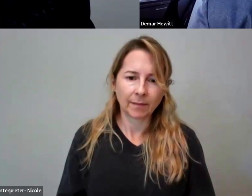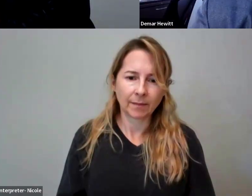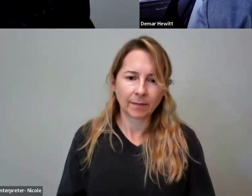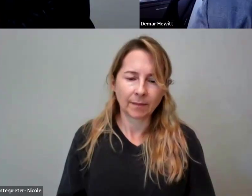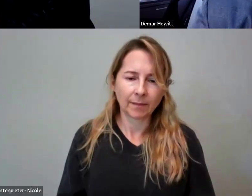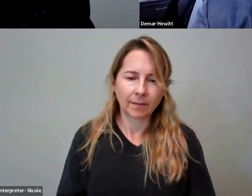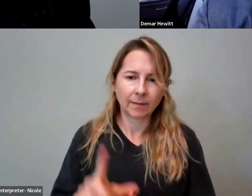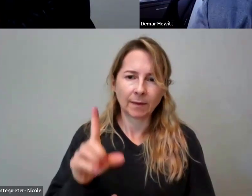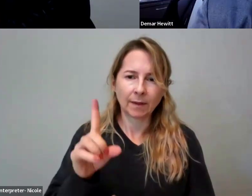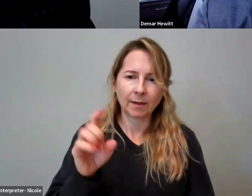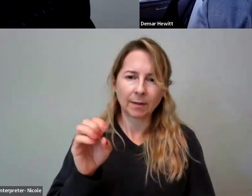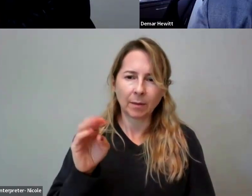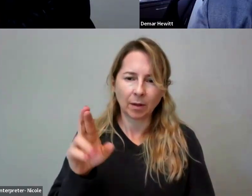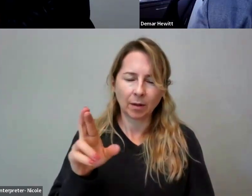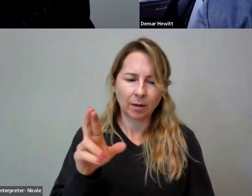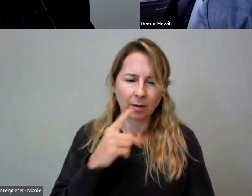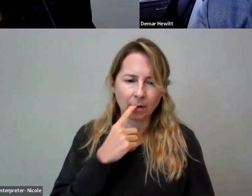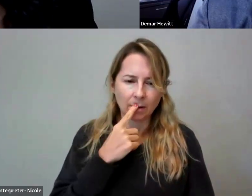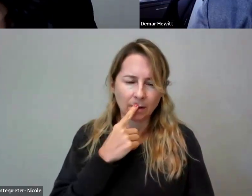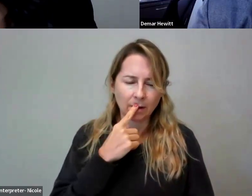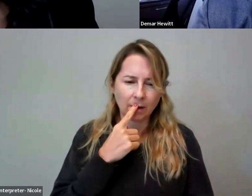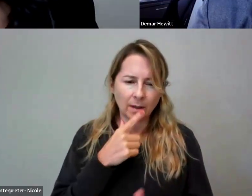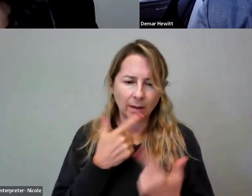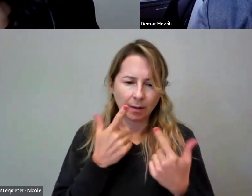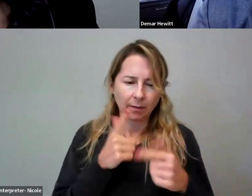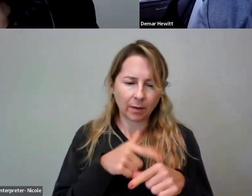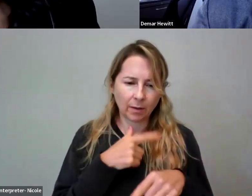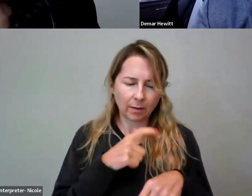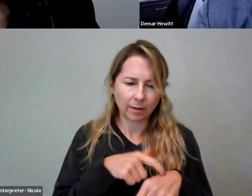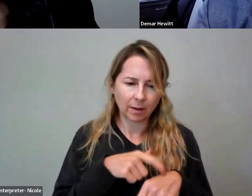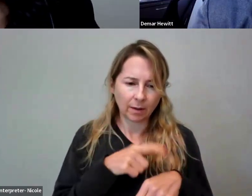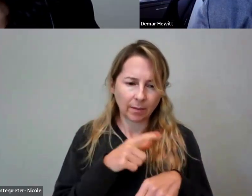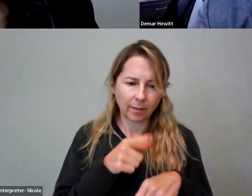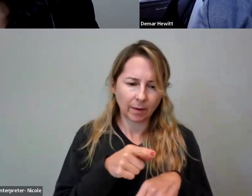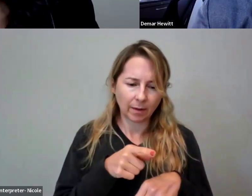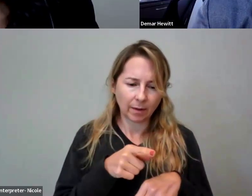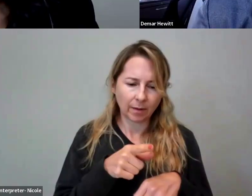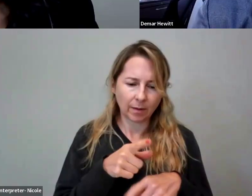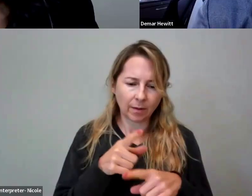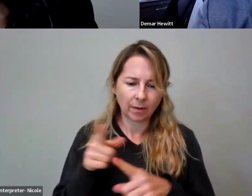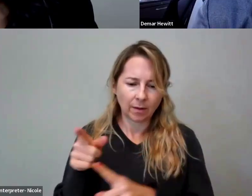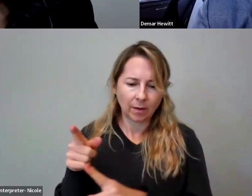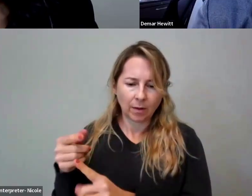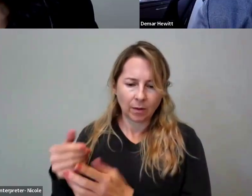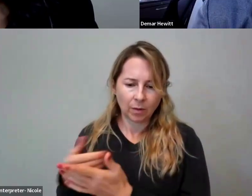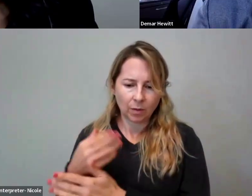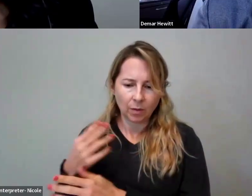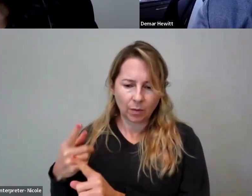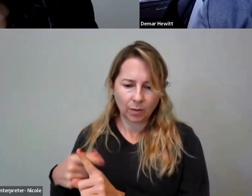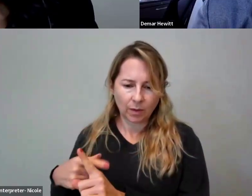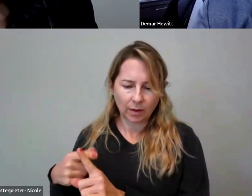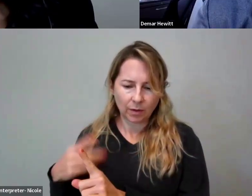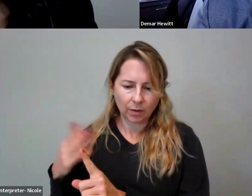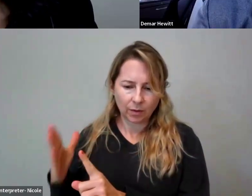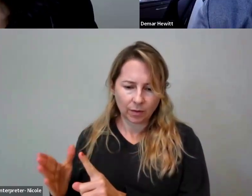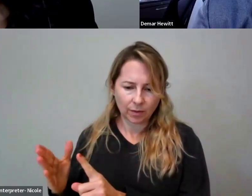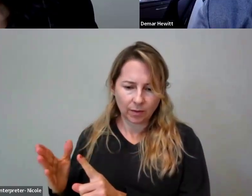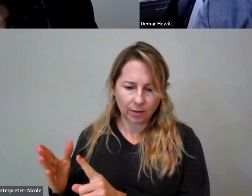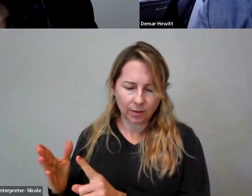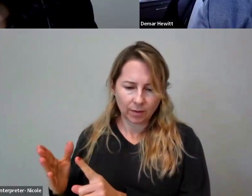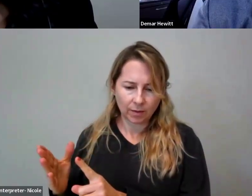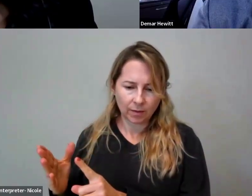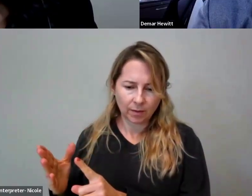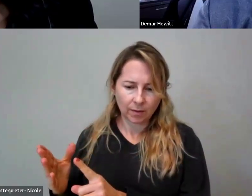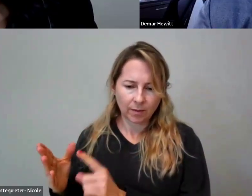The tenants who live long in a building apartment pay higher rent than the landlord offers to new tenants, and these tenants face an economic